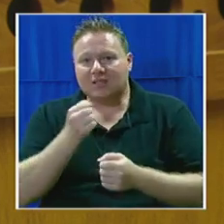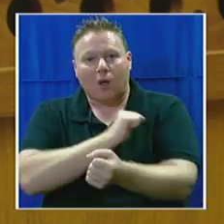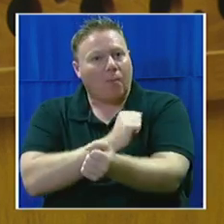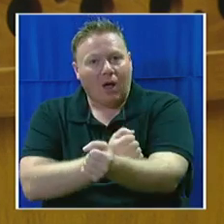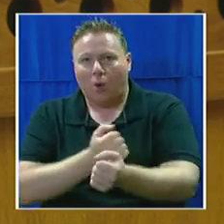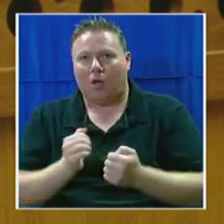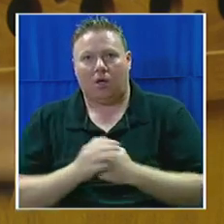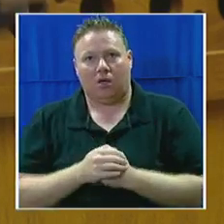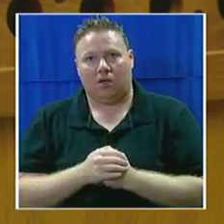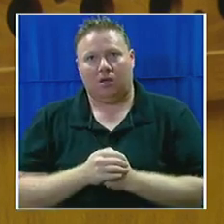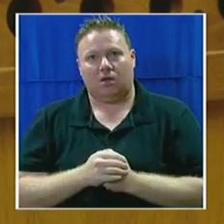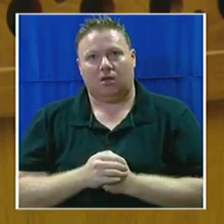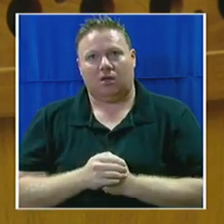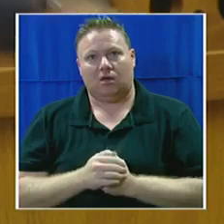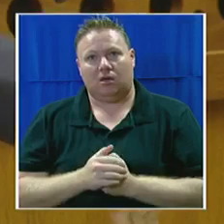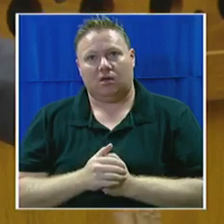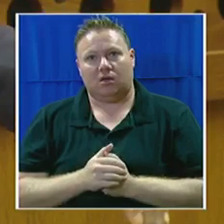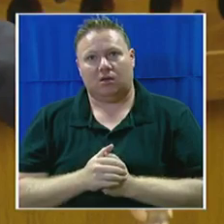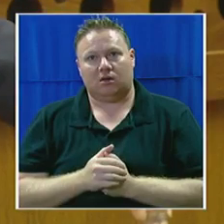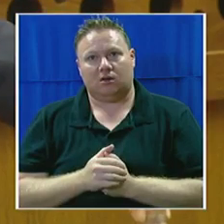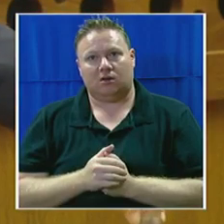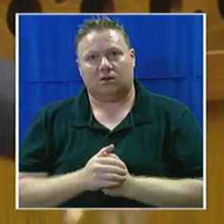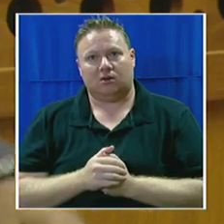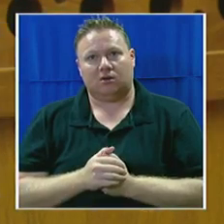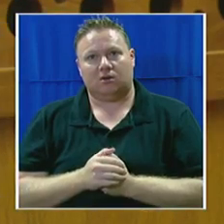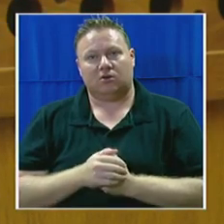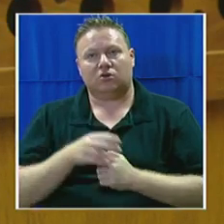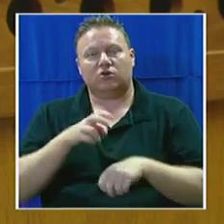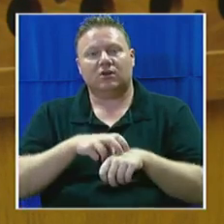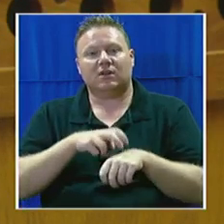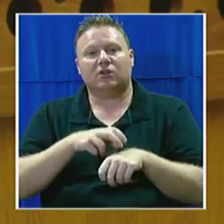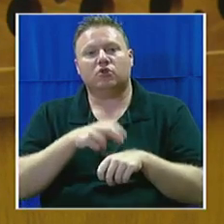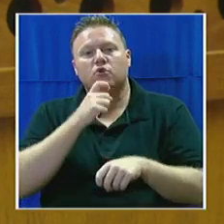Ipower ilwelwa kwiballot.